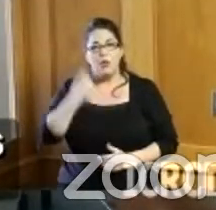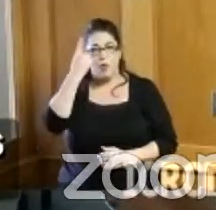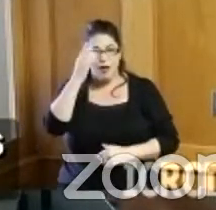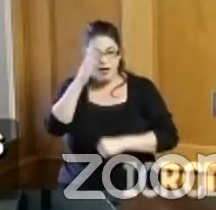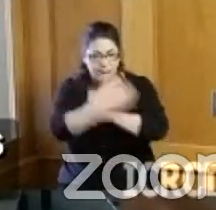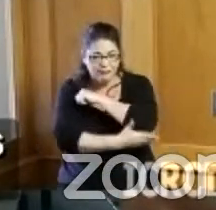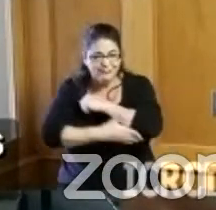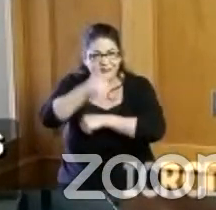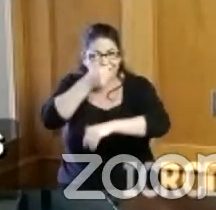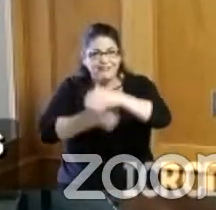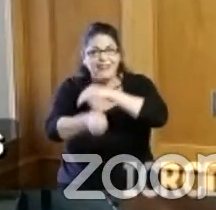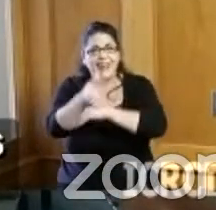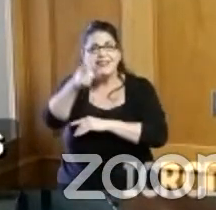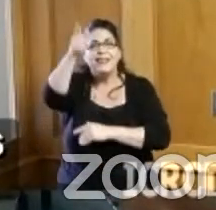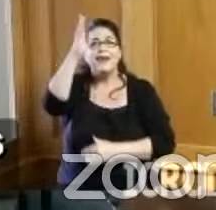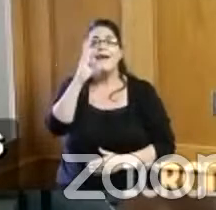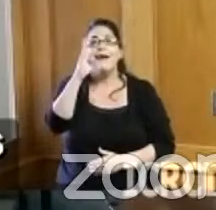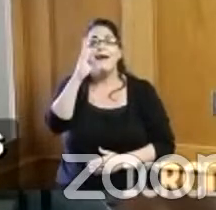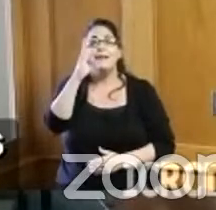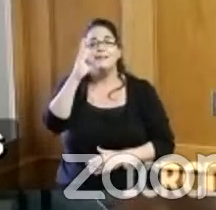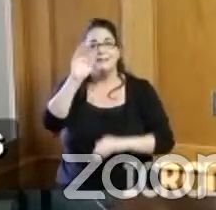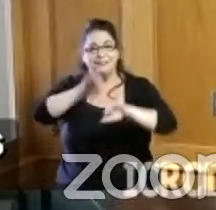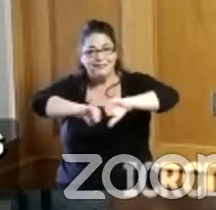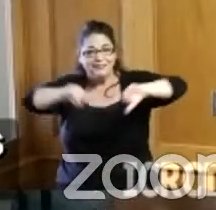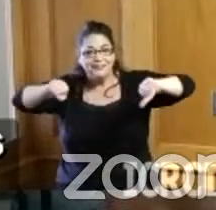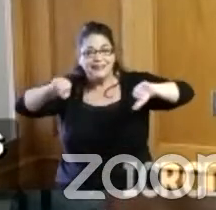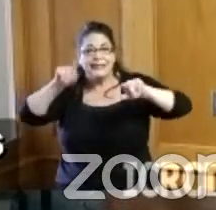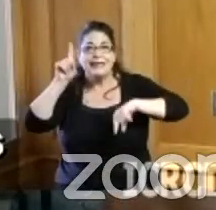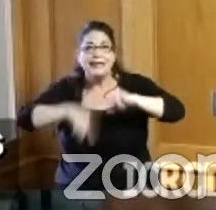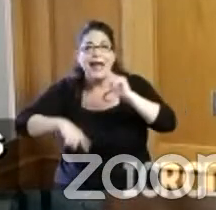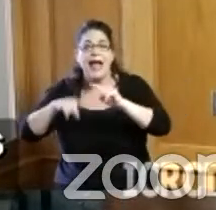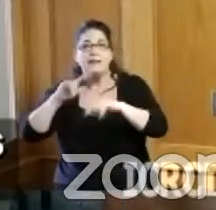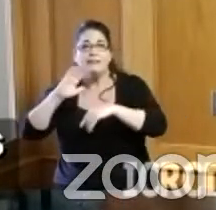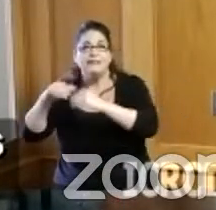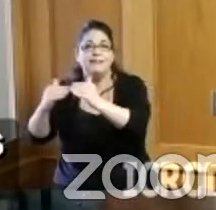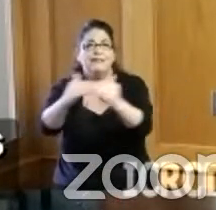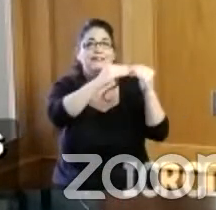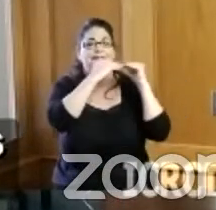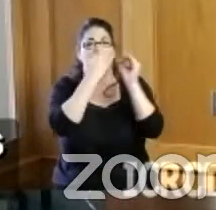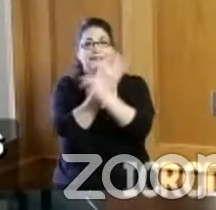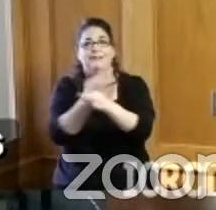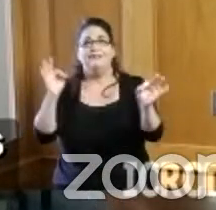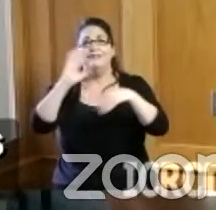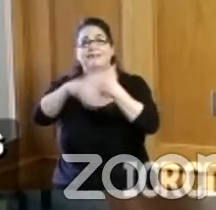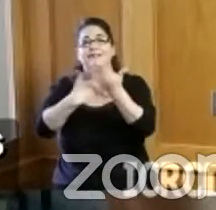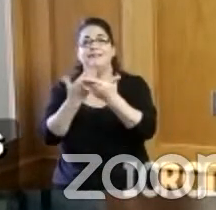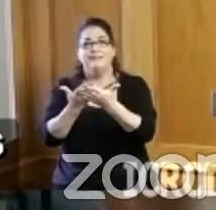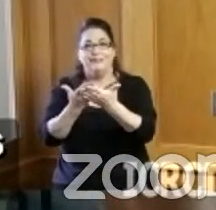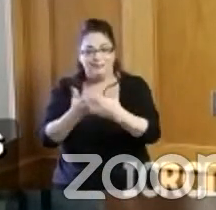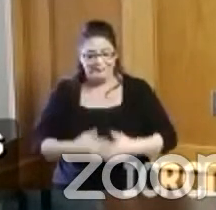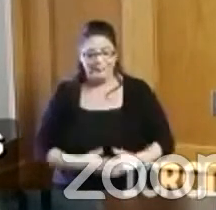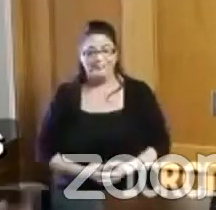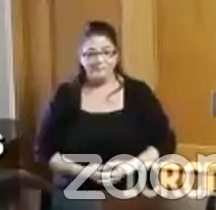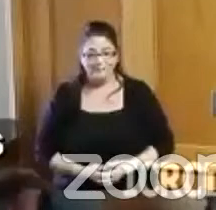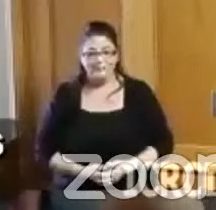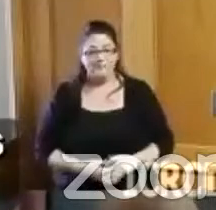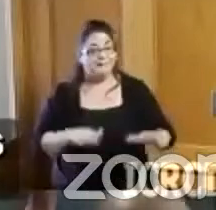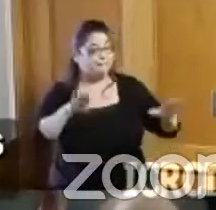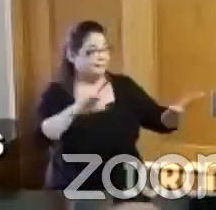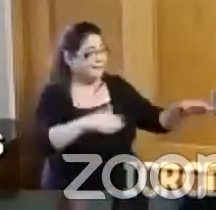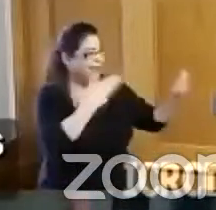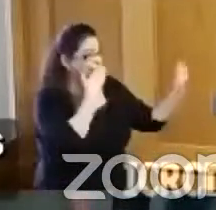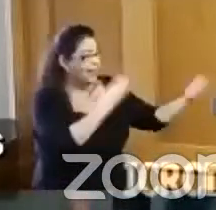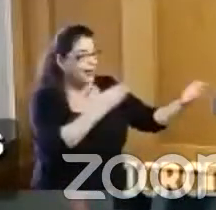stands, one nation, under God, indivisible, with liberty and justice for all. Thank